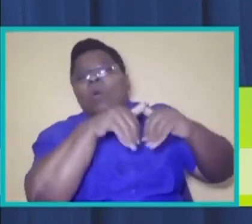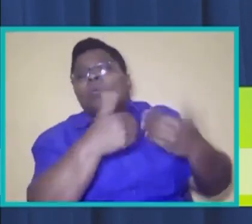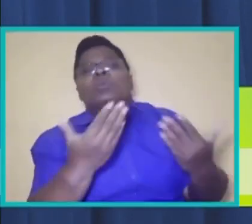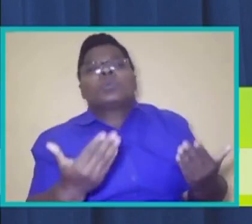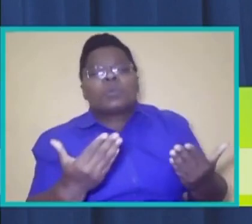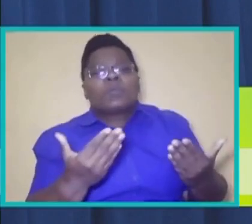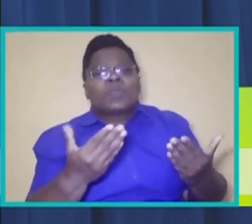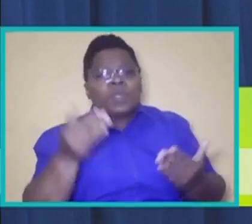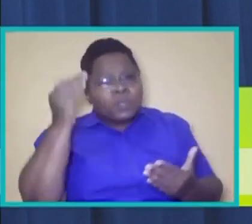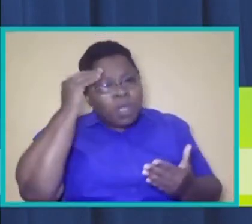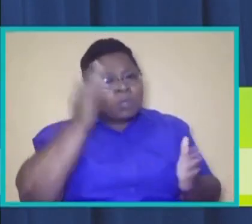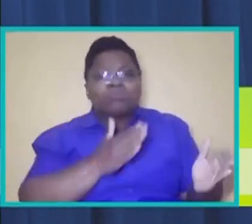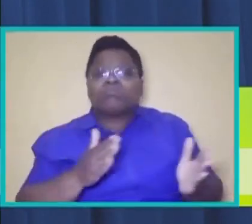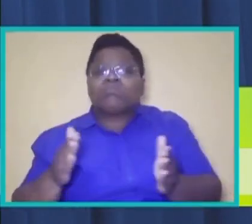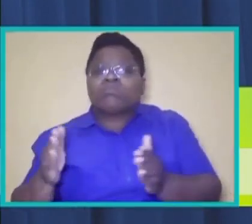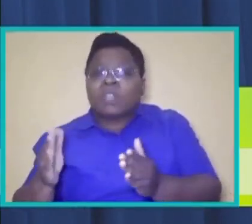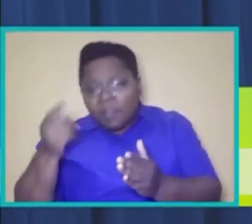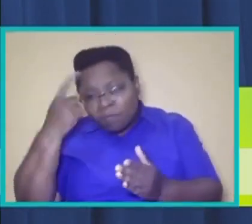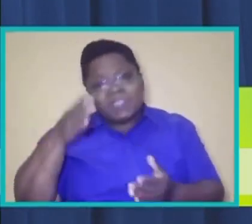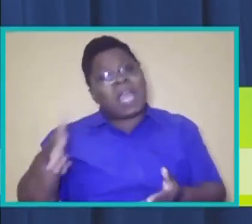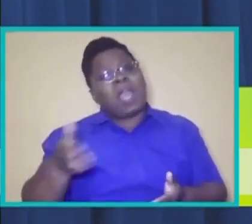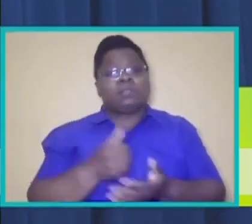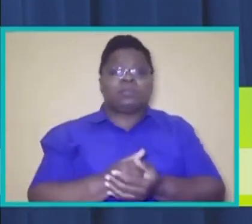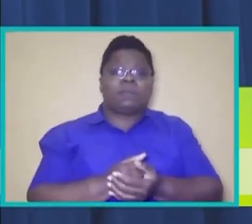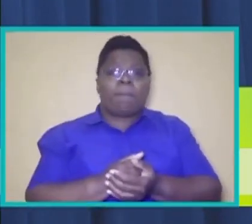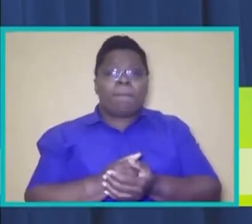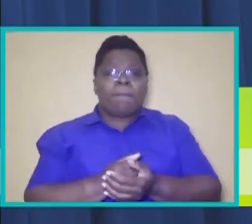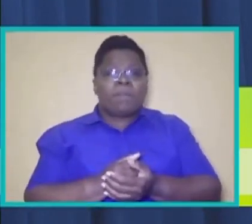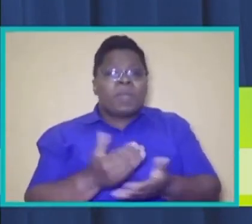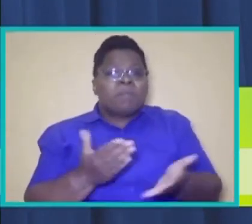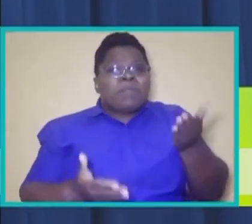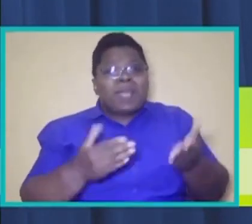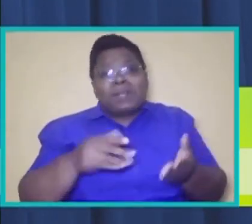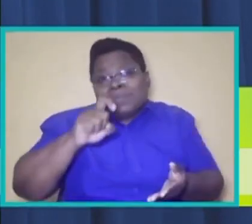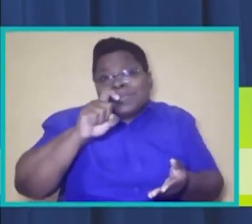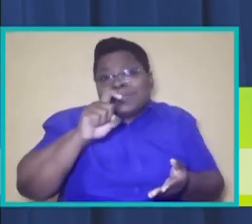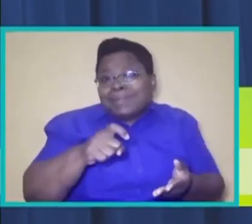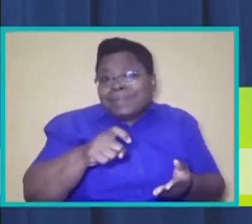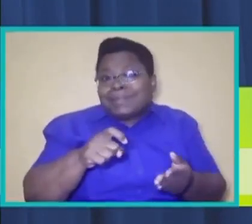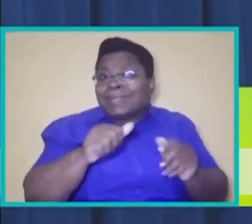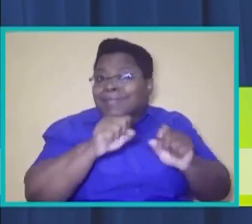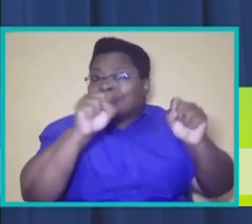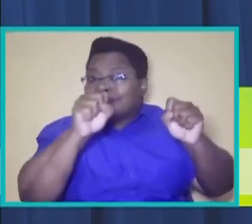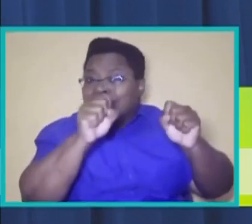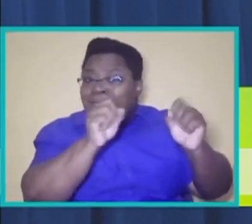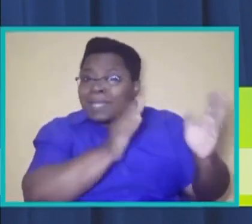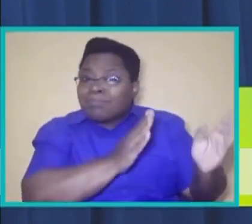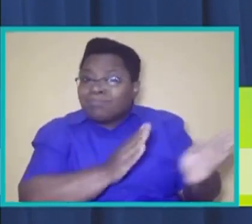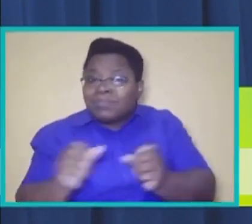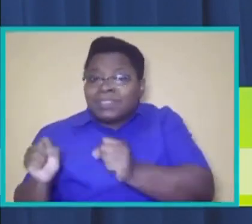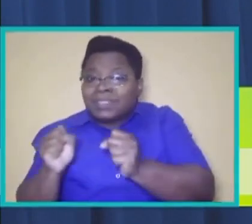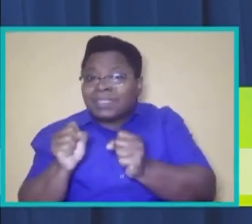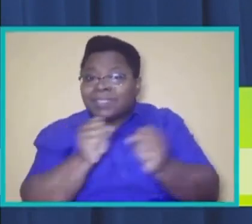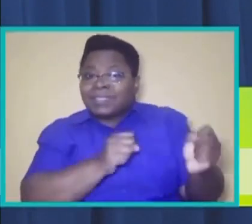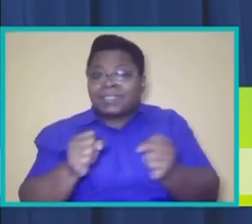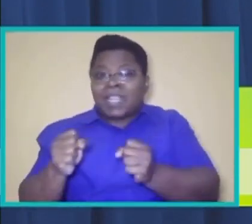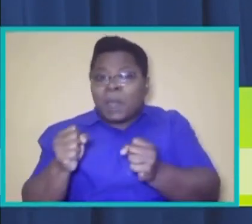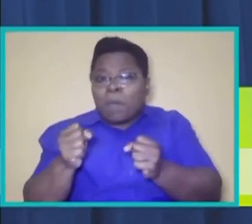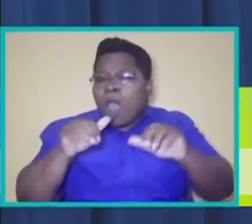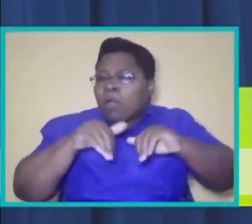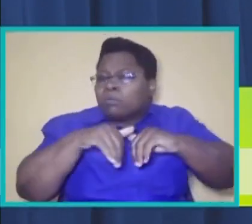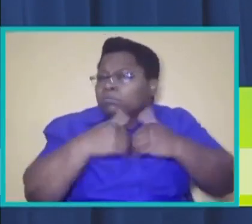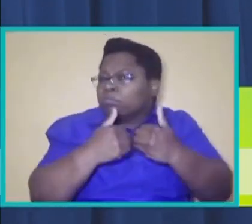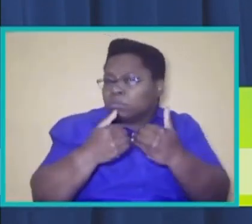There may be also the need for a system of monitoring practice